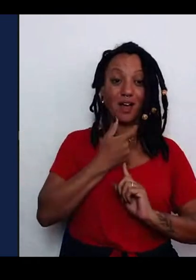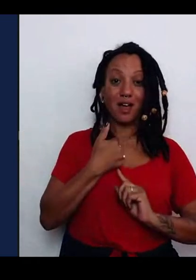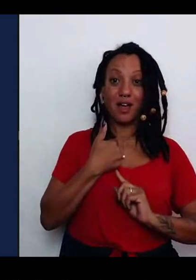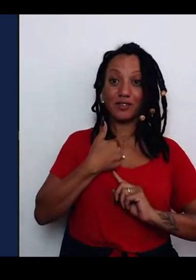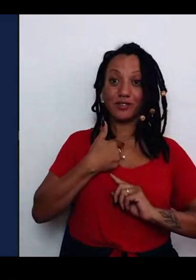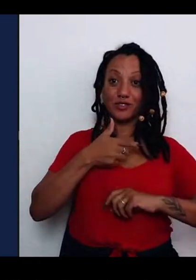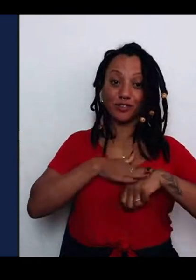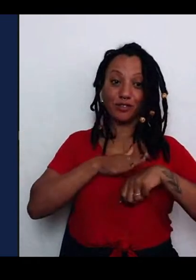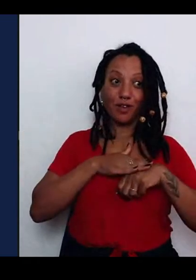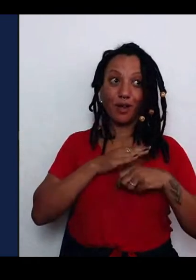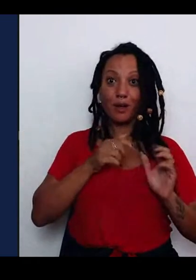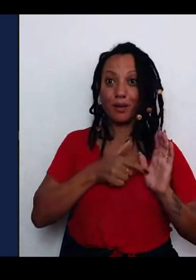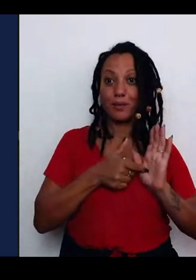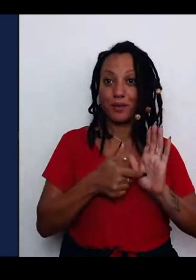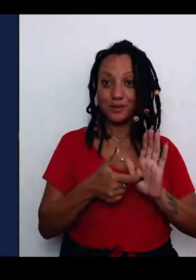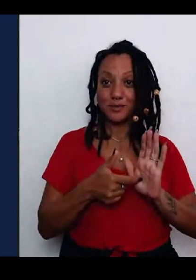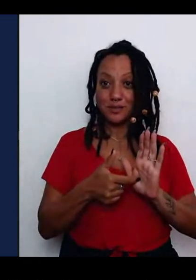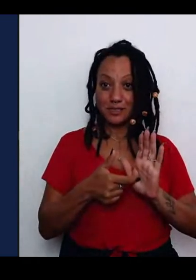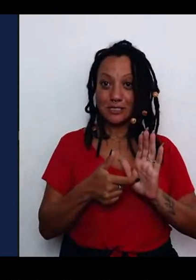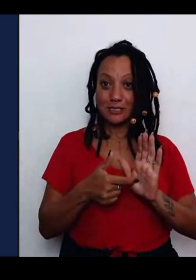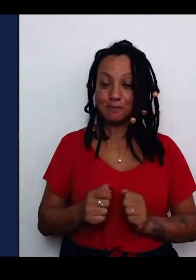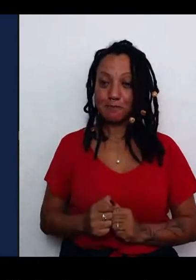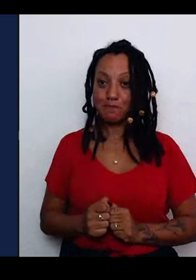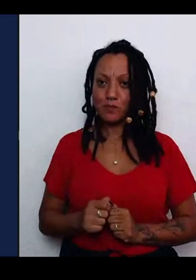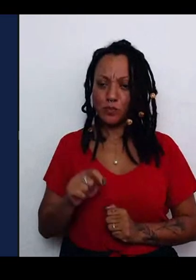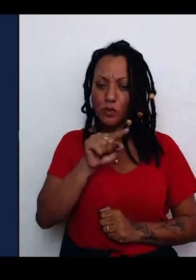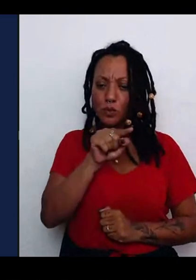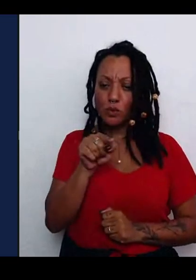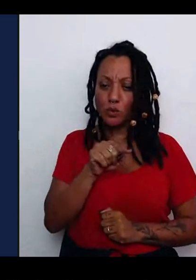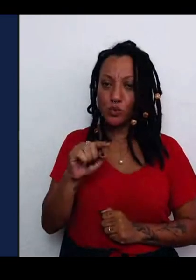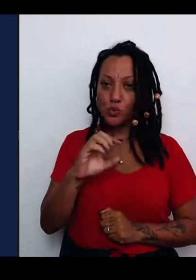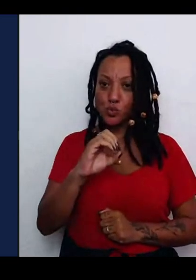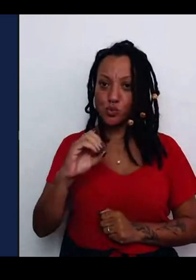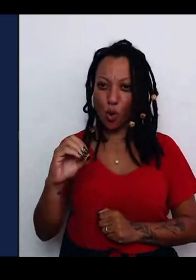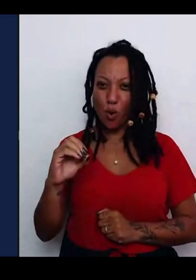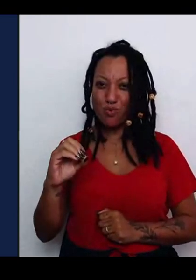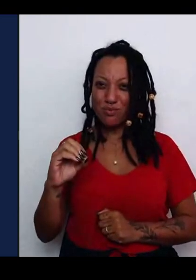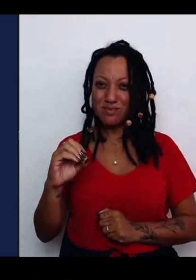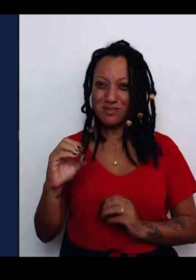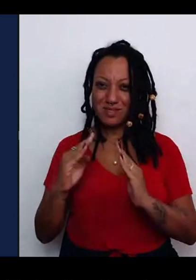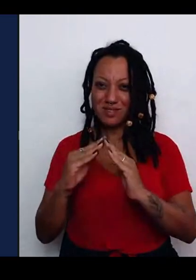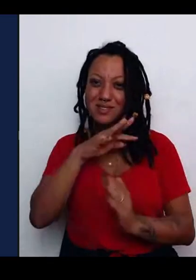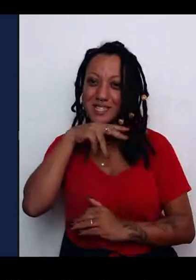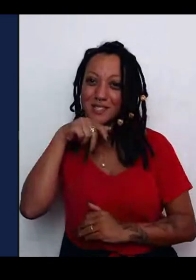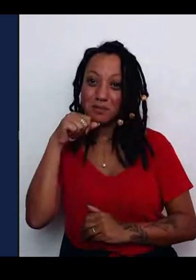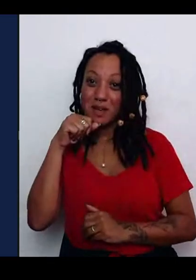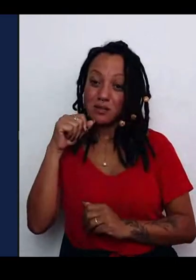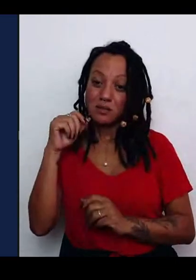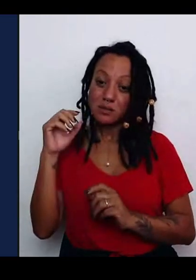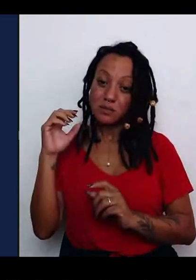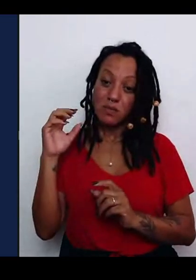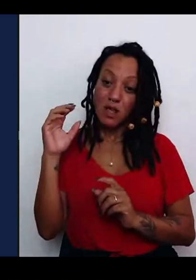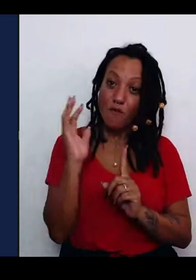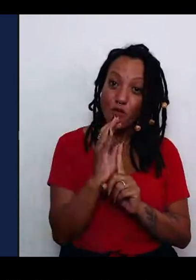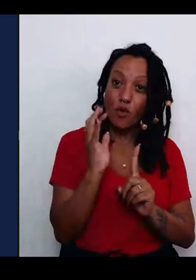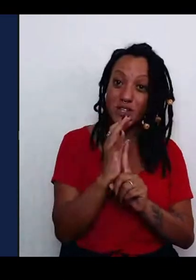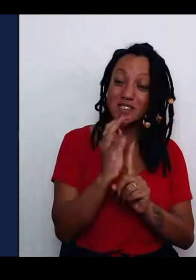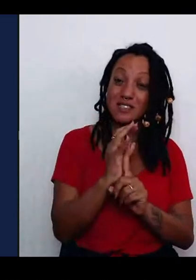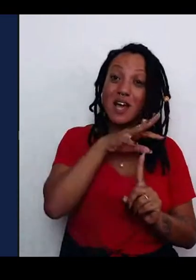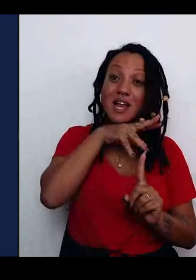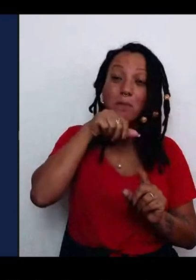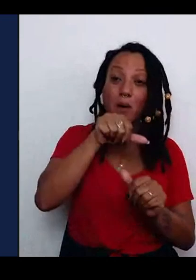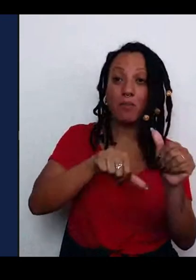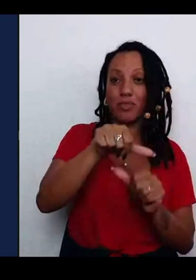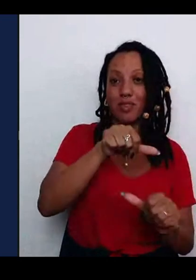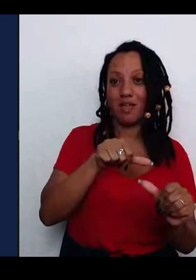becomes visible through Anna's film transforms animals but not as a form of regeneration on the contrary